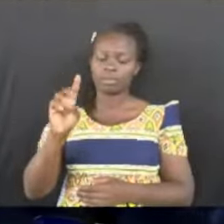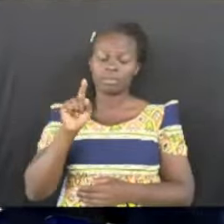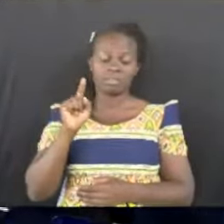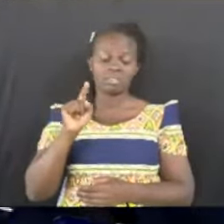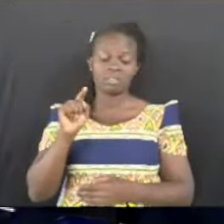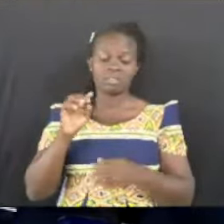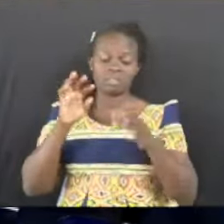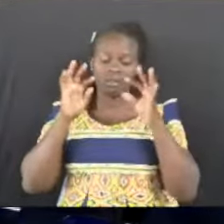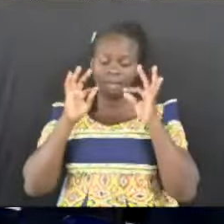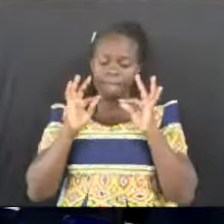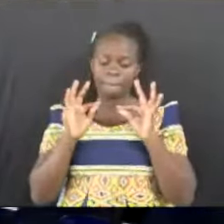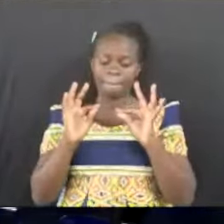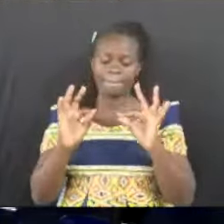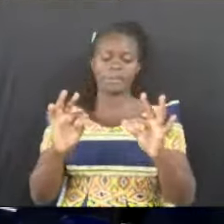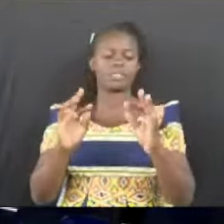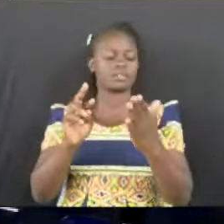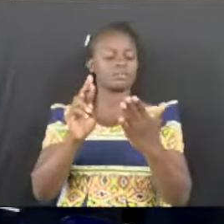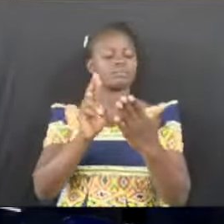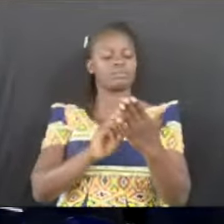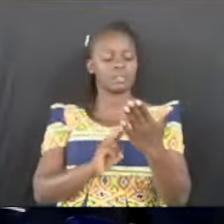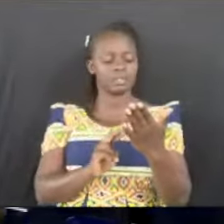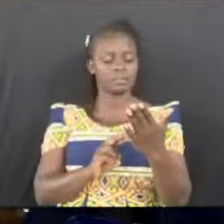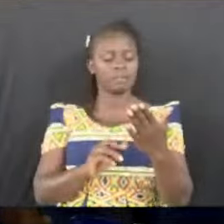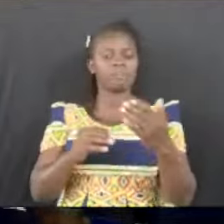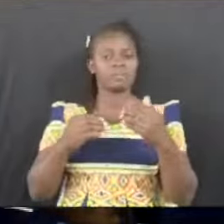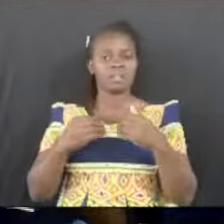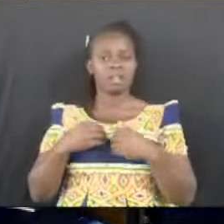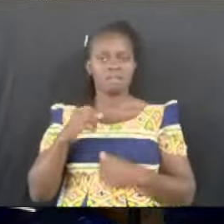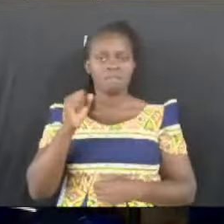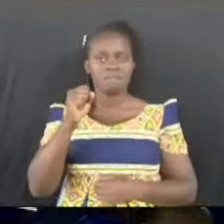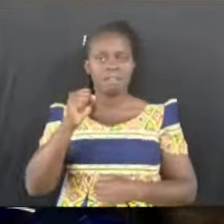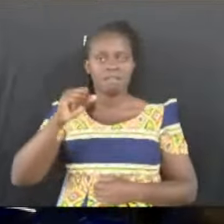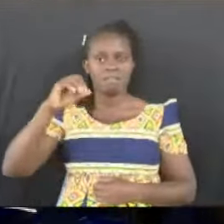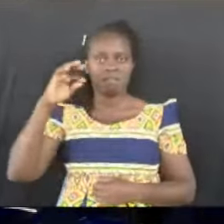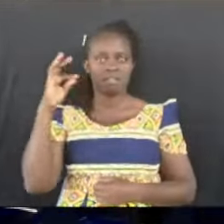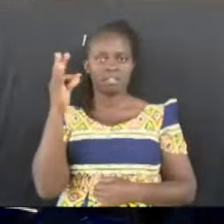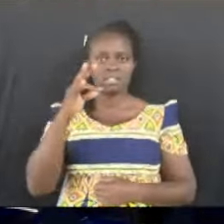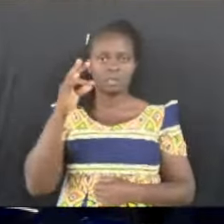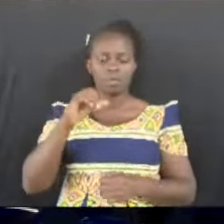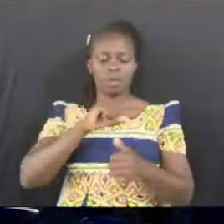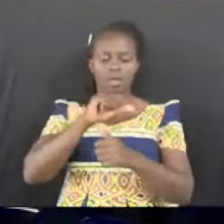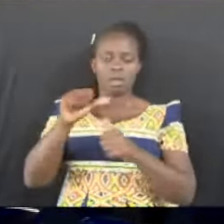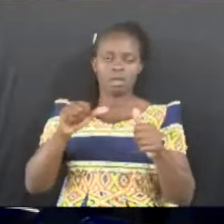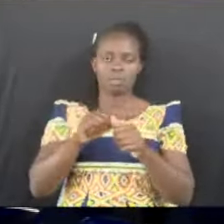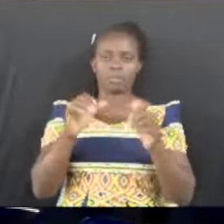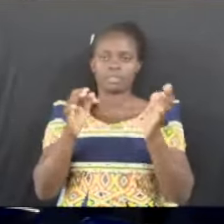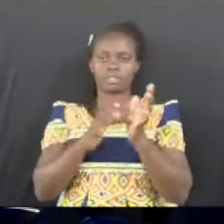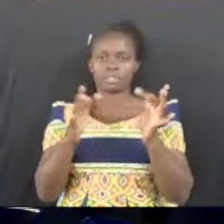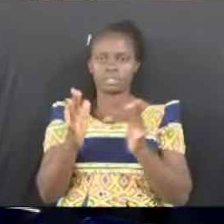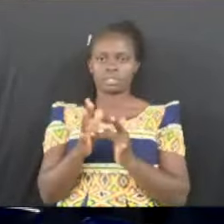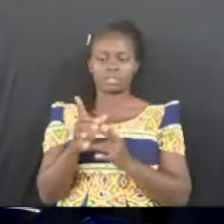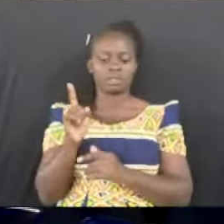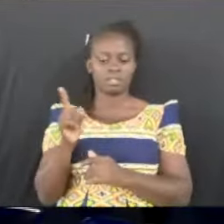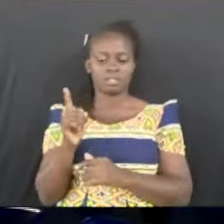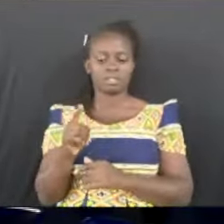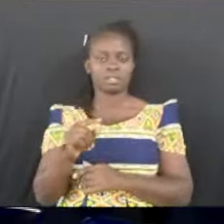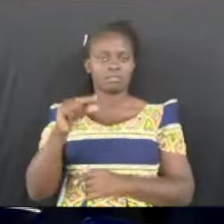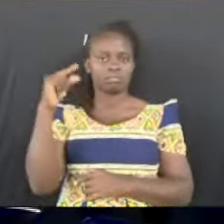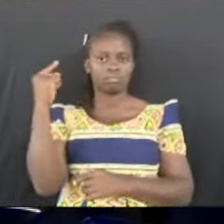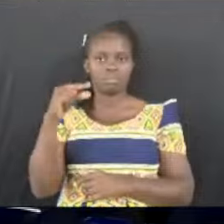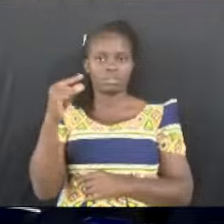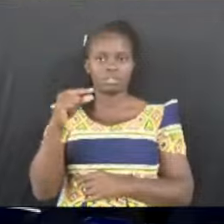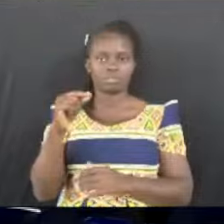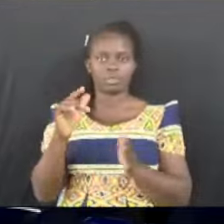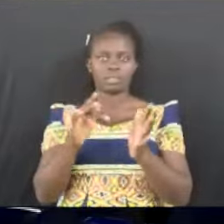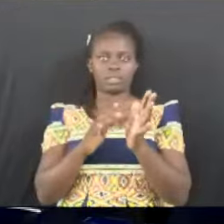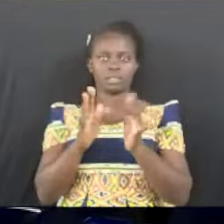structured. You have five sermons of Jesus in this Gospel of Matthew. And by the way,